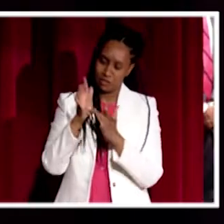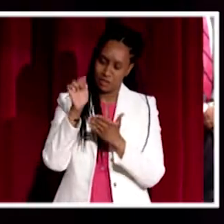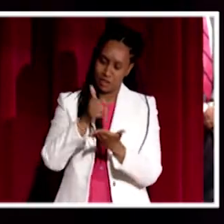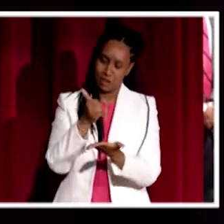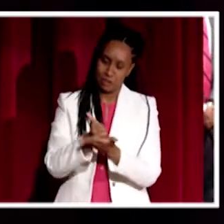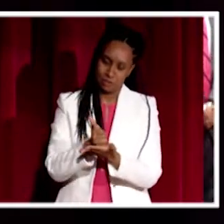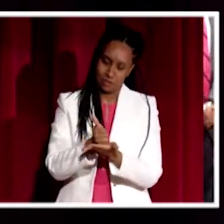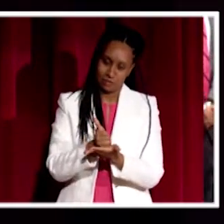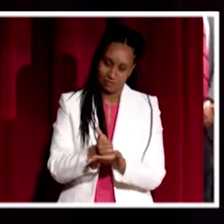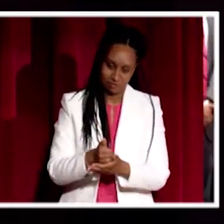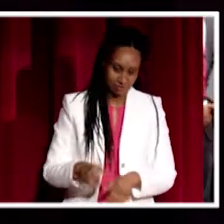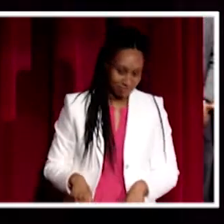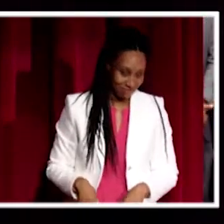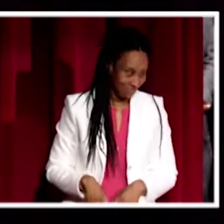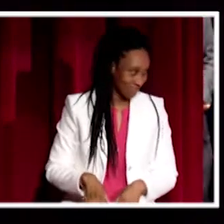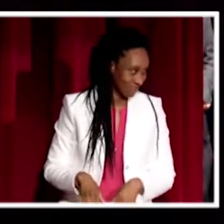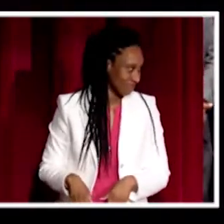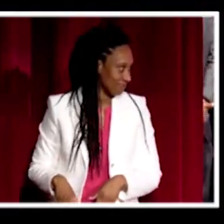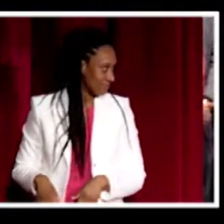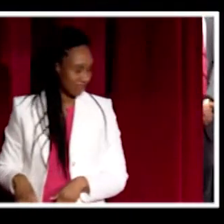Amen.